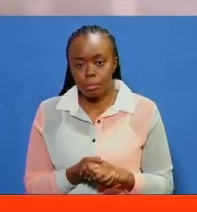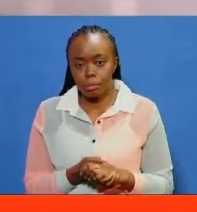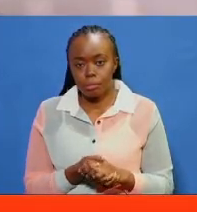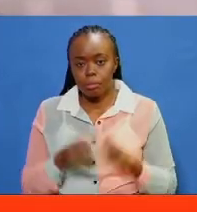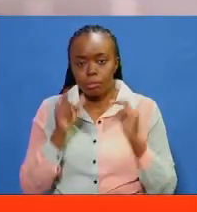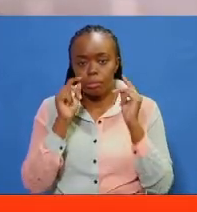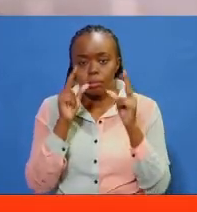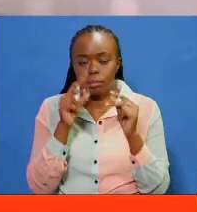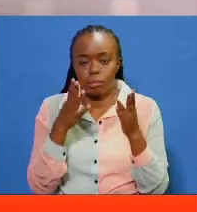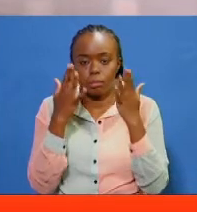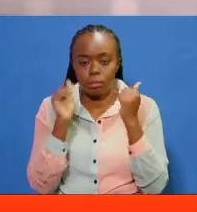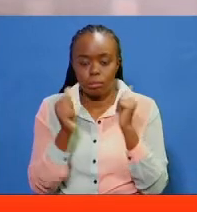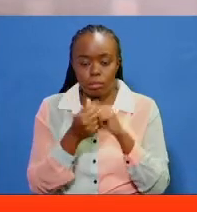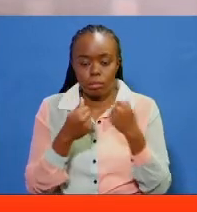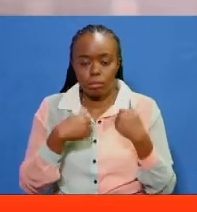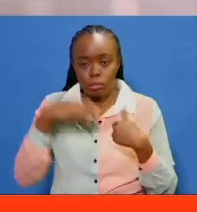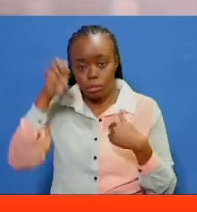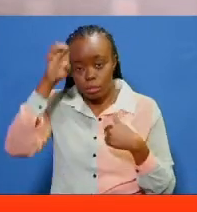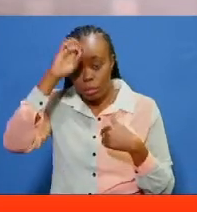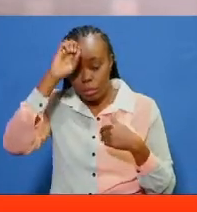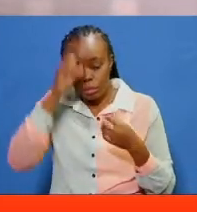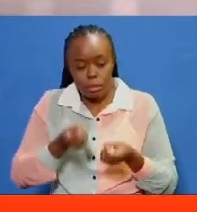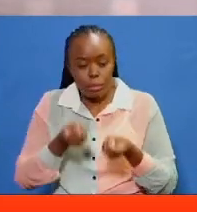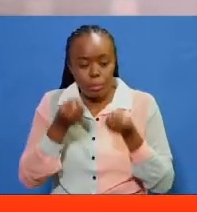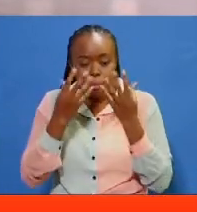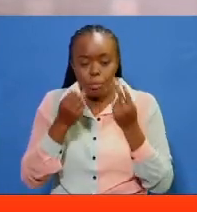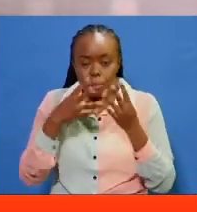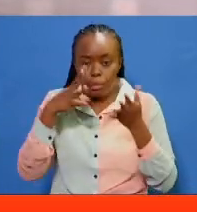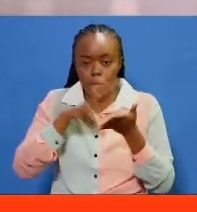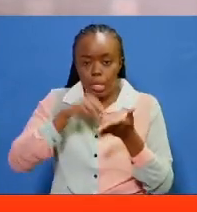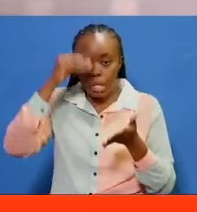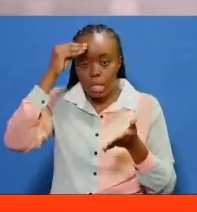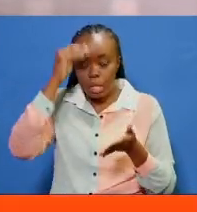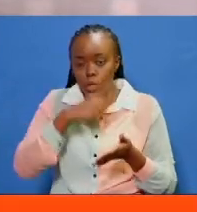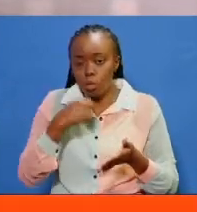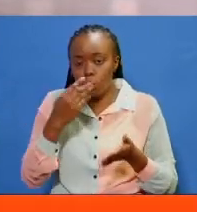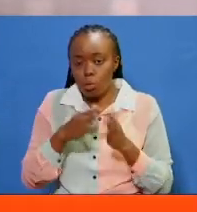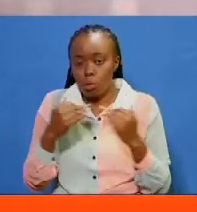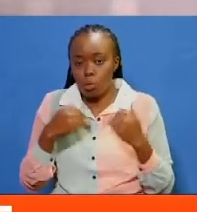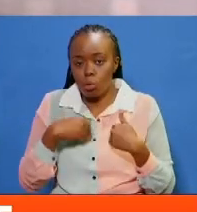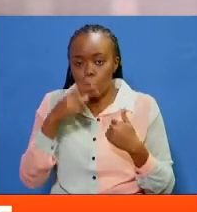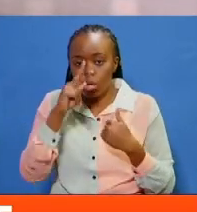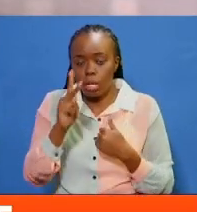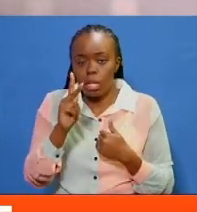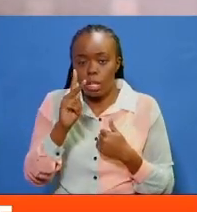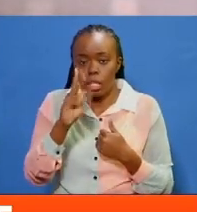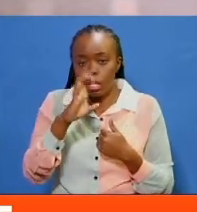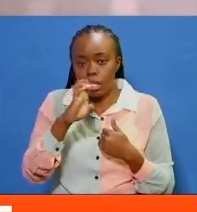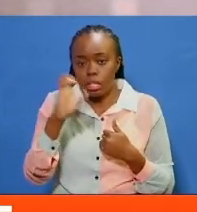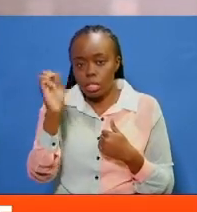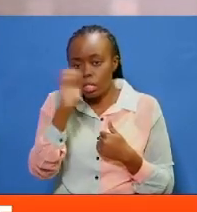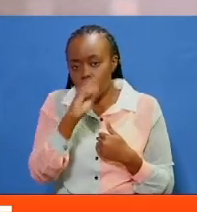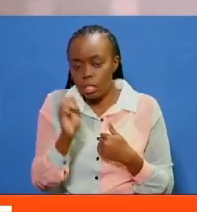All right, now to matters education. Majority of students who sat for the Kenya Certificate of Secondary Examination last year